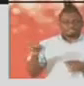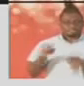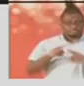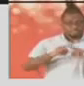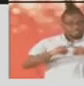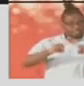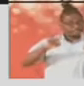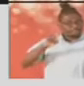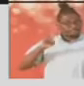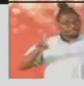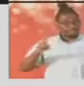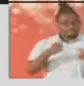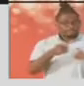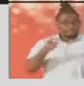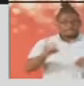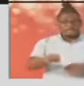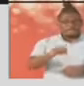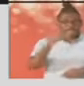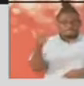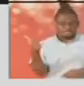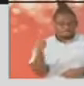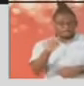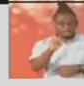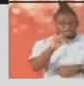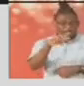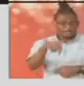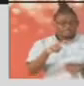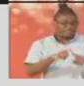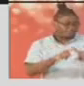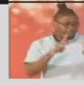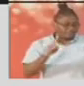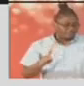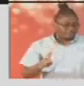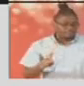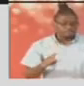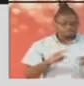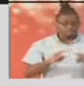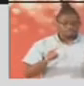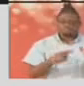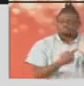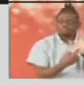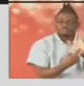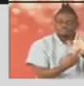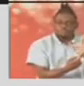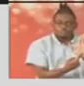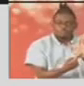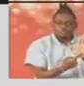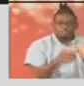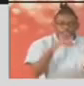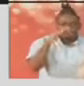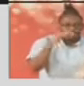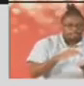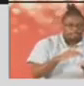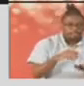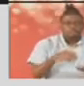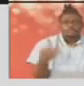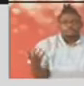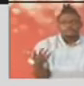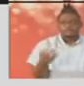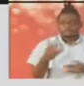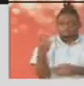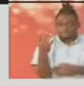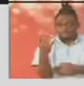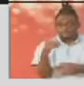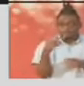shared. Whereas previously, the criteria used would have been a minimum of 4 cases over a 2-week period within a